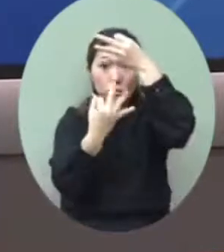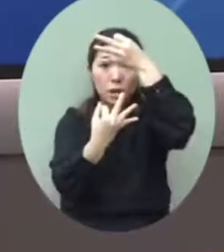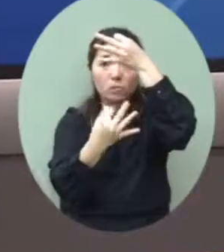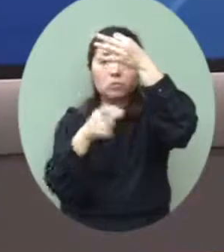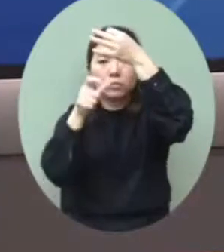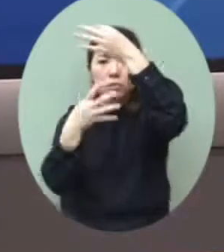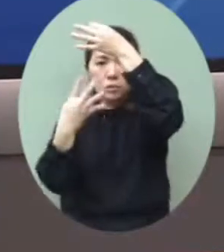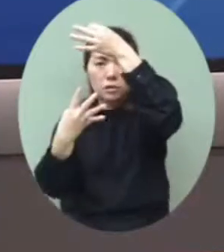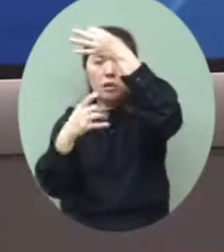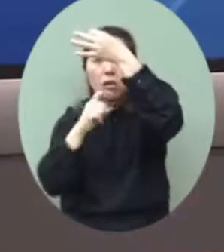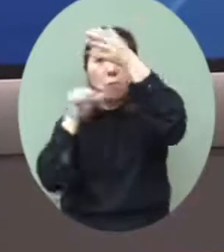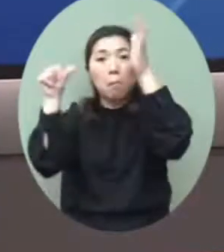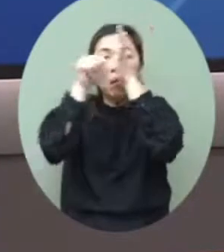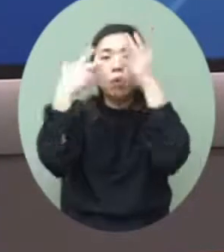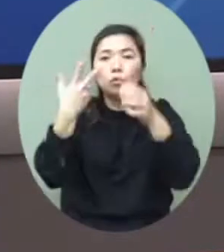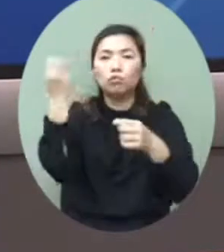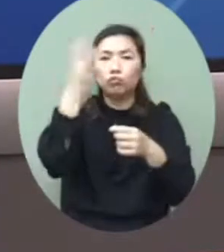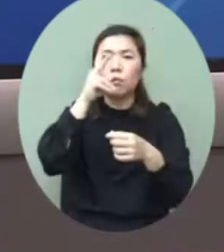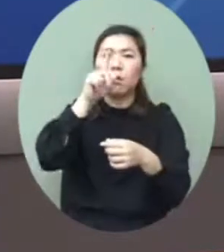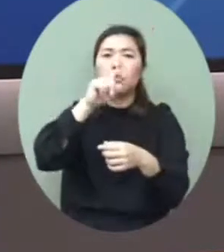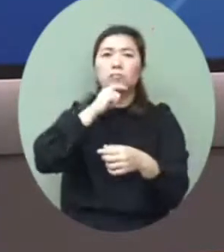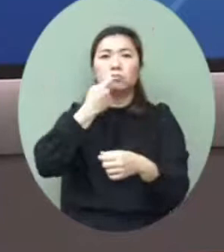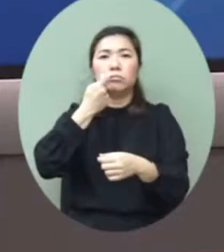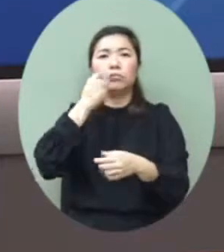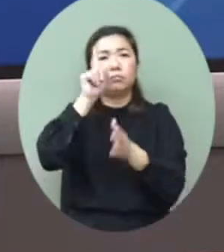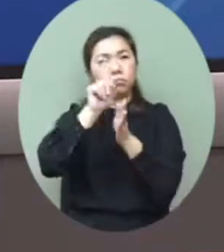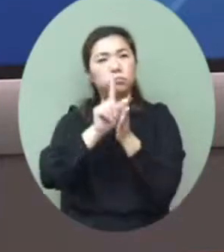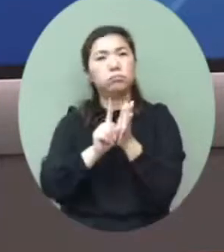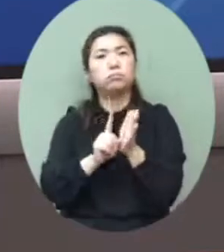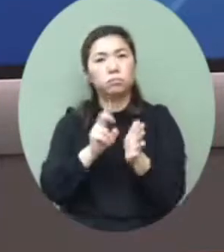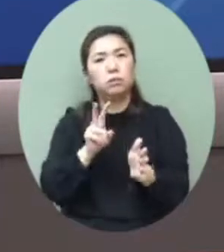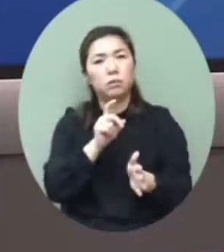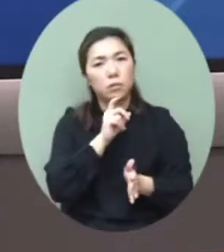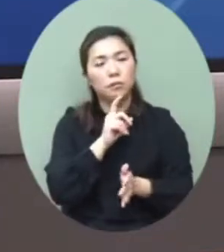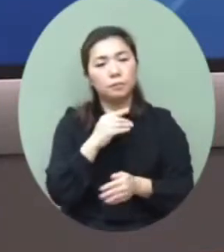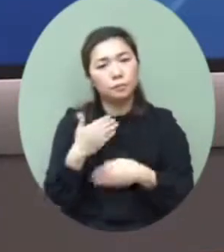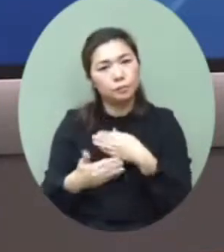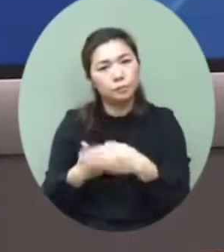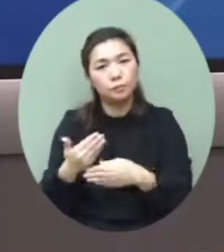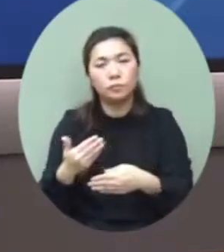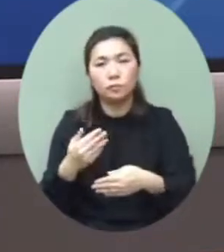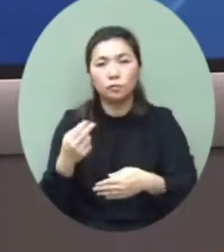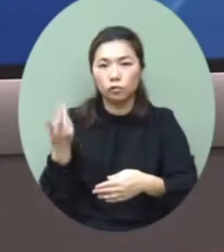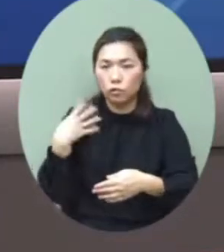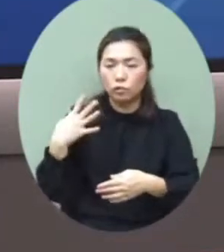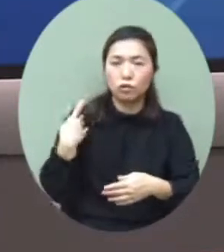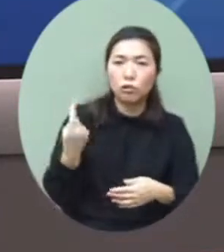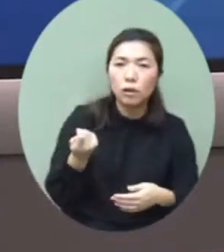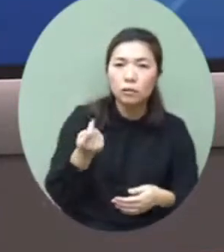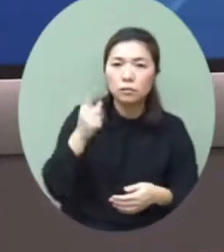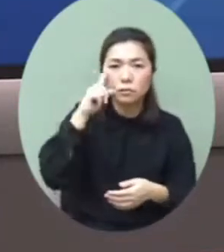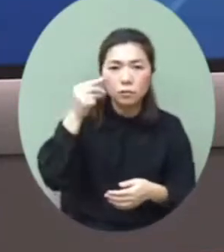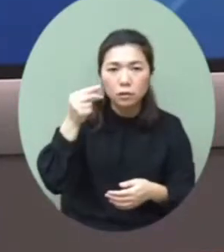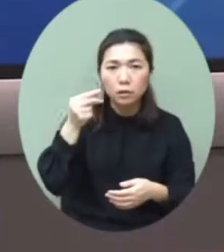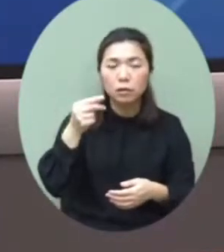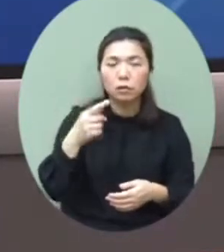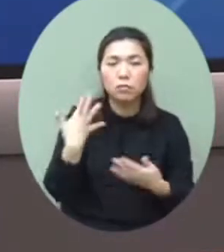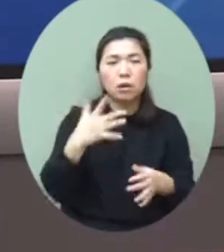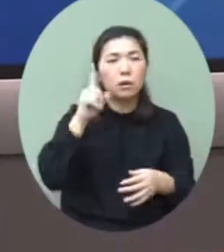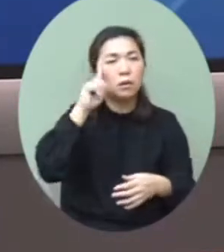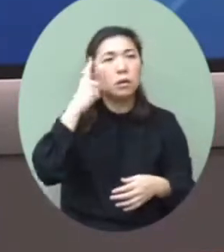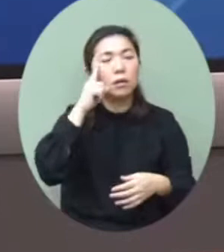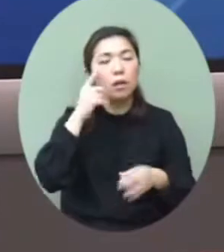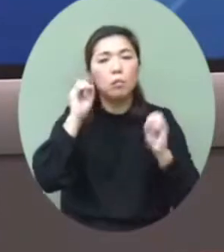76 to 77,000 cases. And after March the 4th, we saw a declining trend. In the